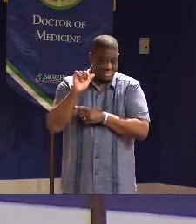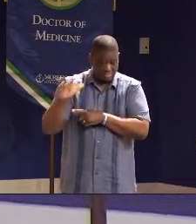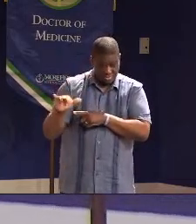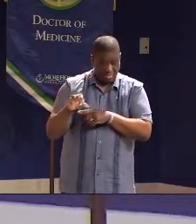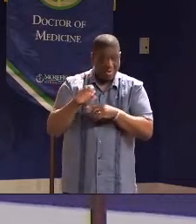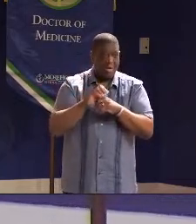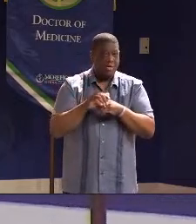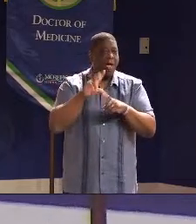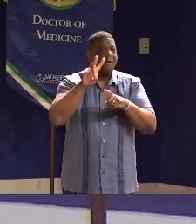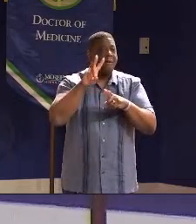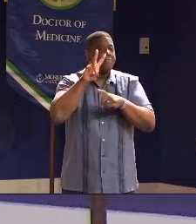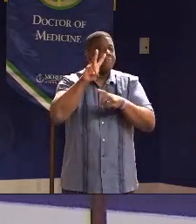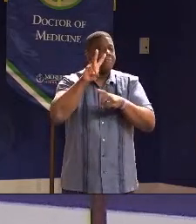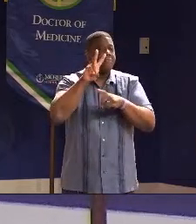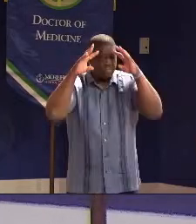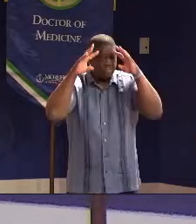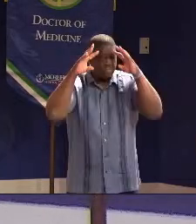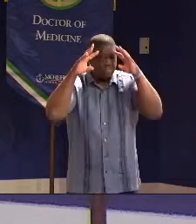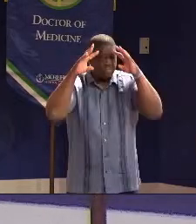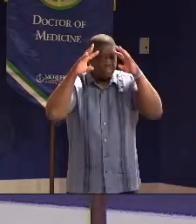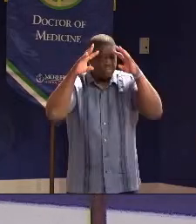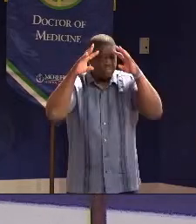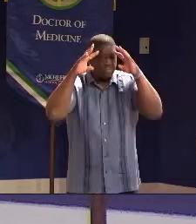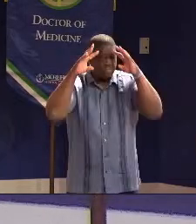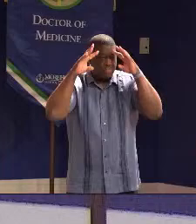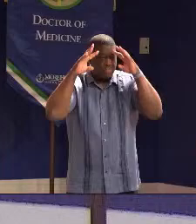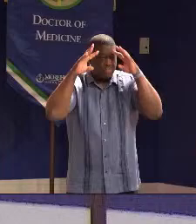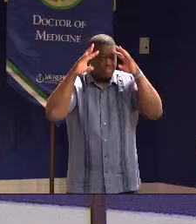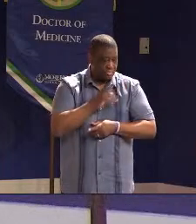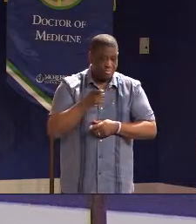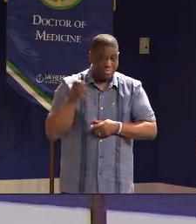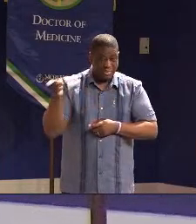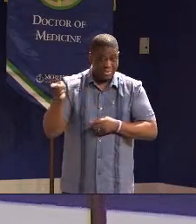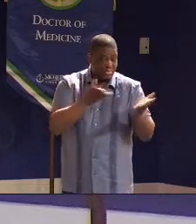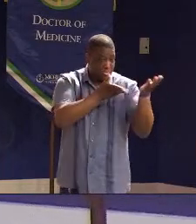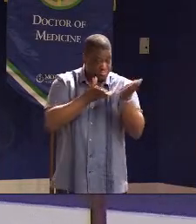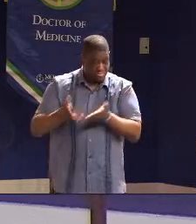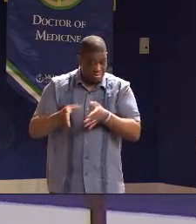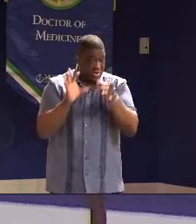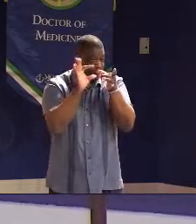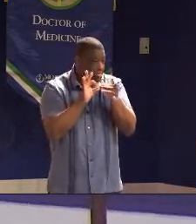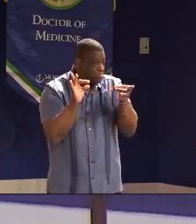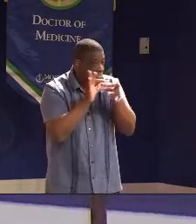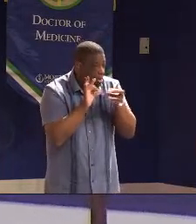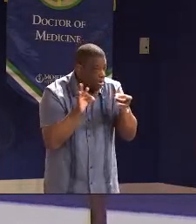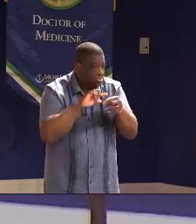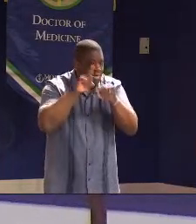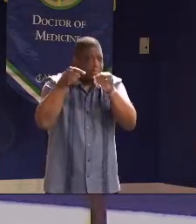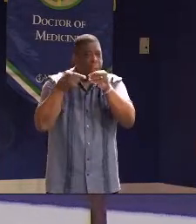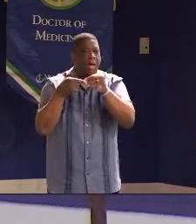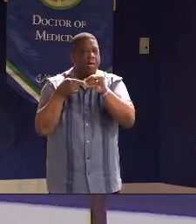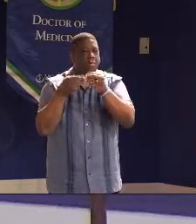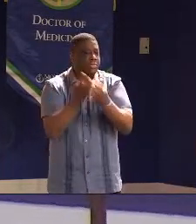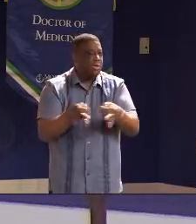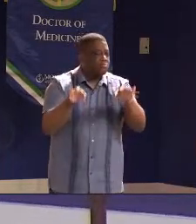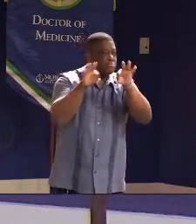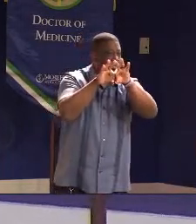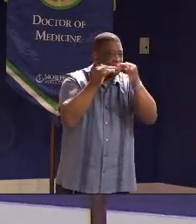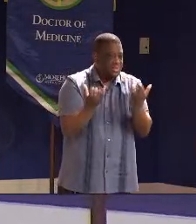Vice President for Health Affairs and the Dean of the institution, and he will bring remarks about the significance of the day.